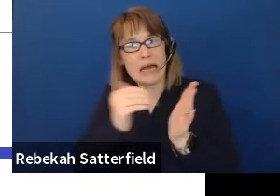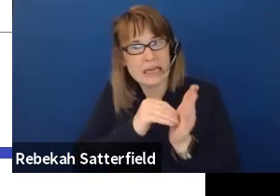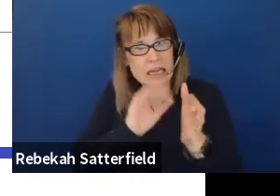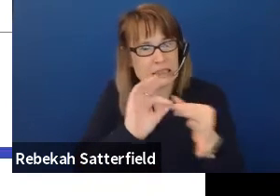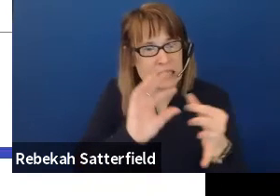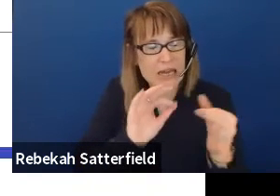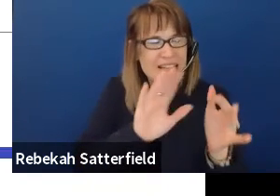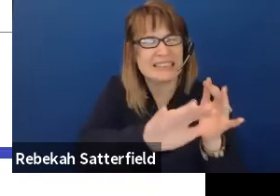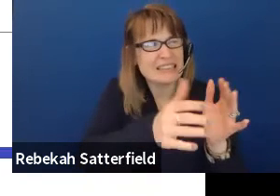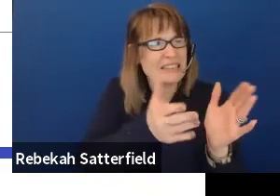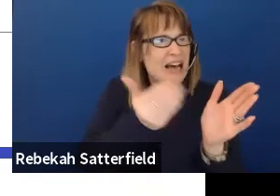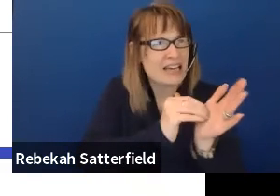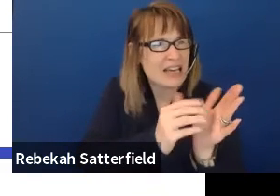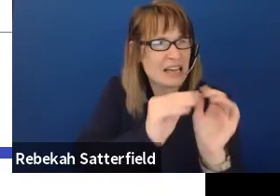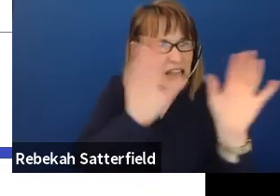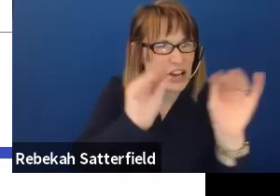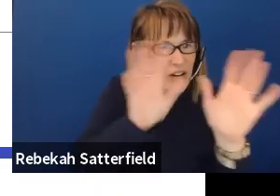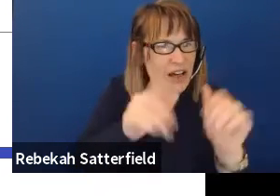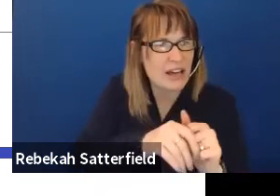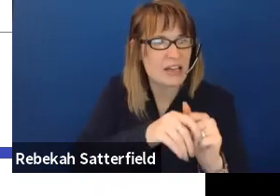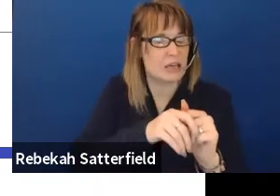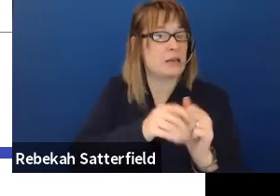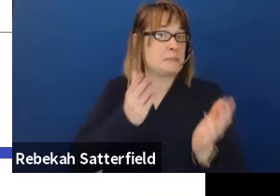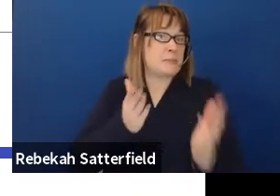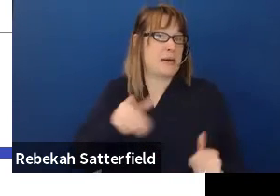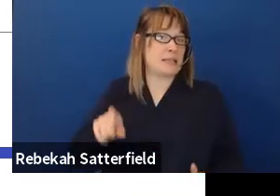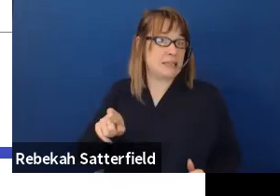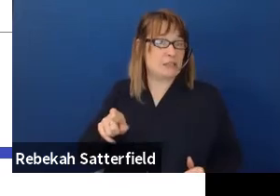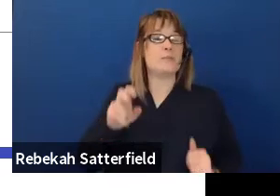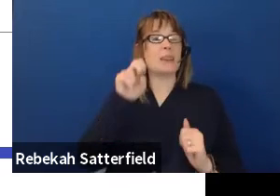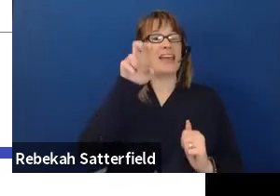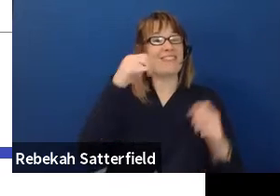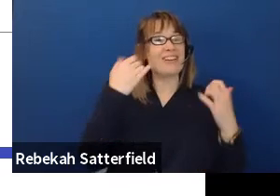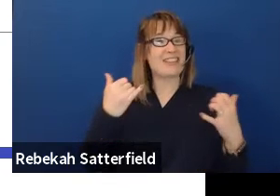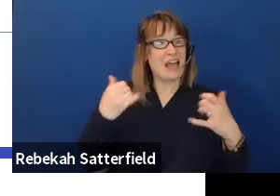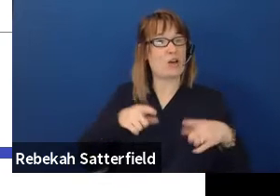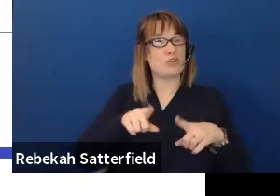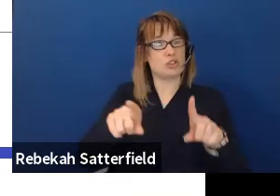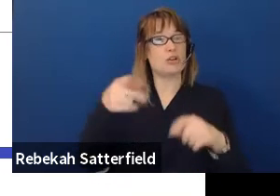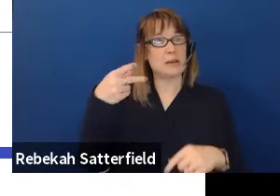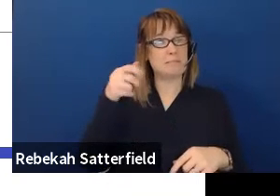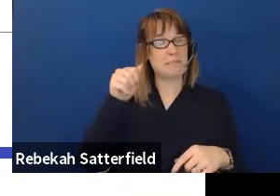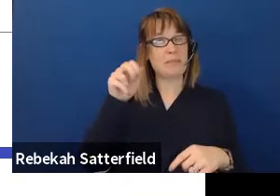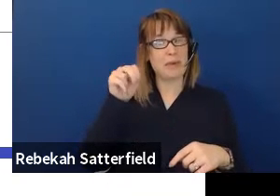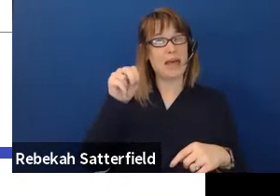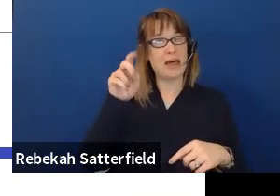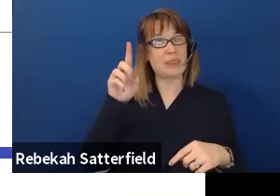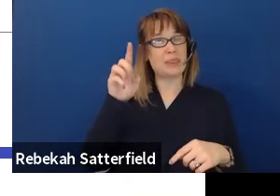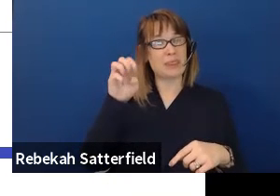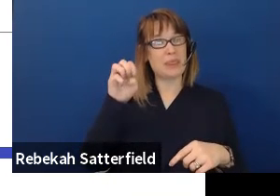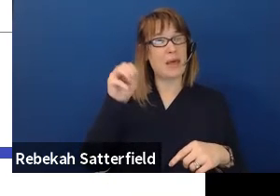more clarifications than usual. And even now during this pandemic time, new COVID terms,